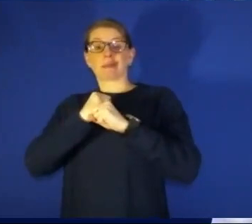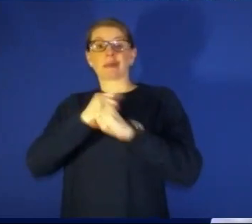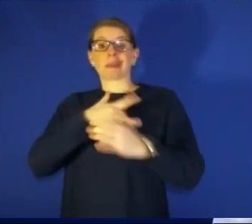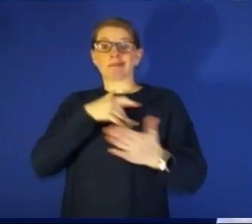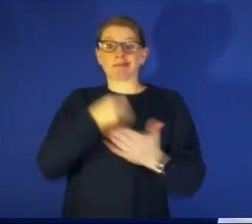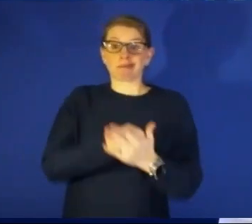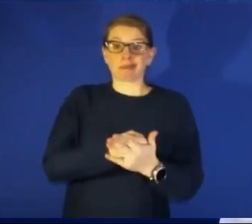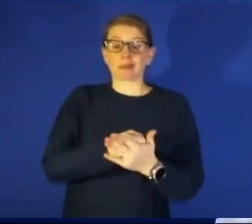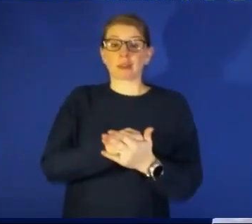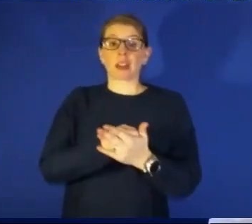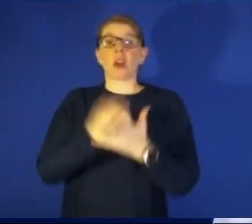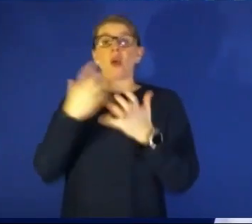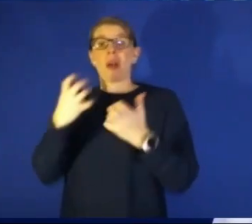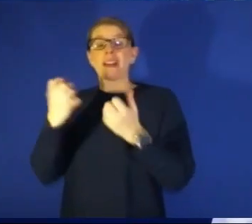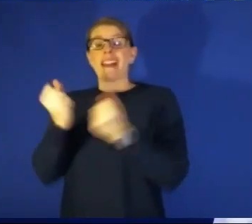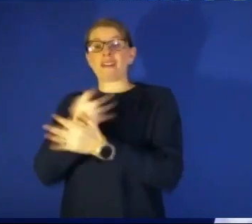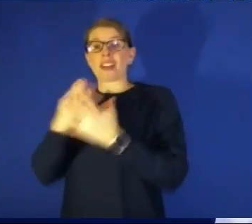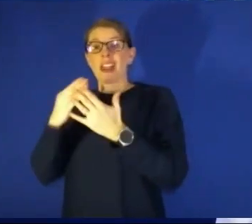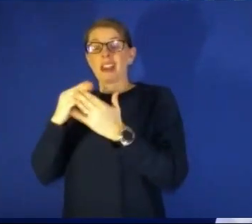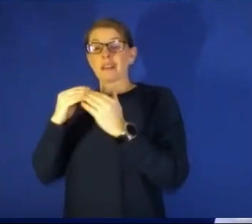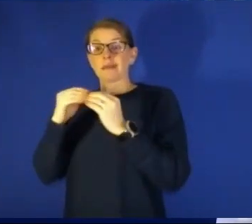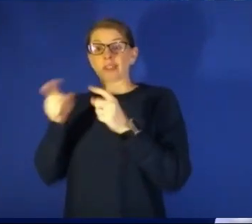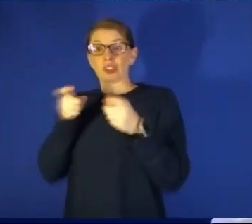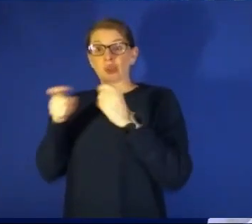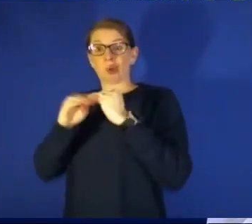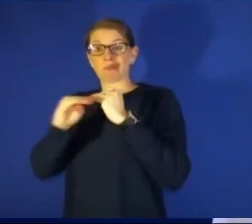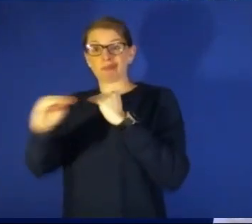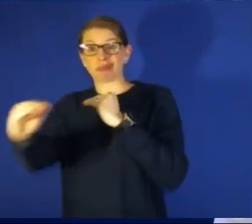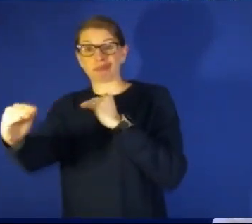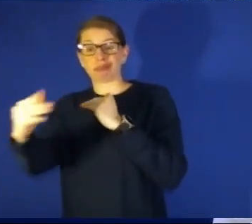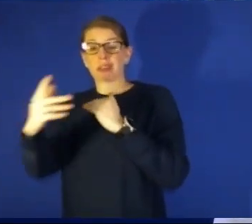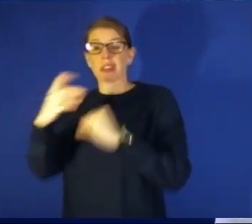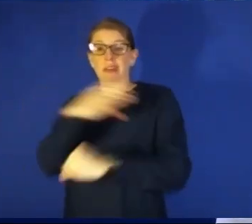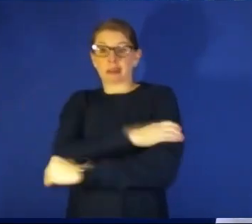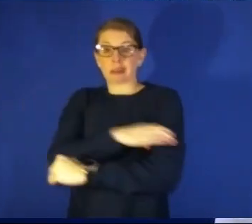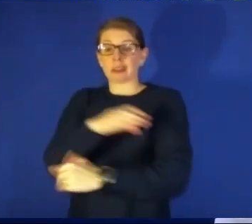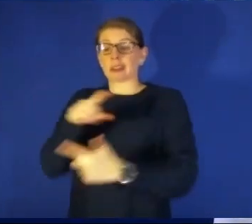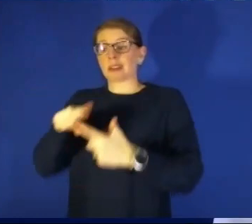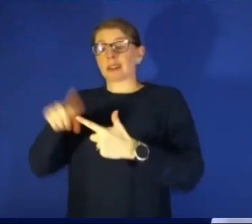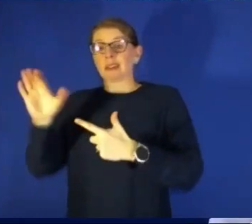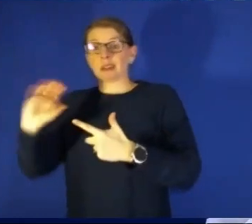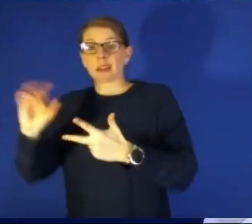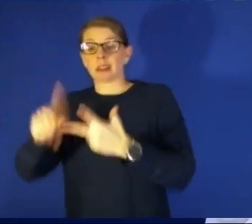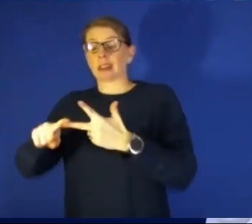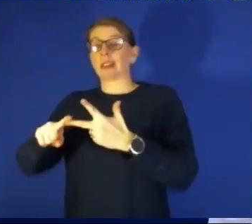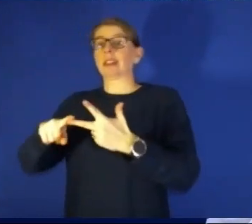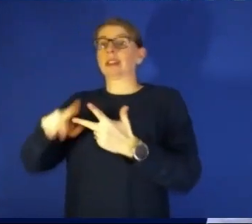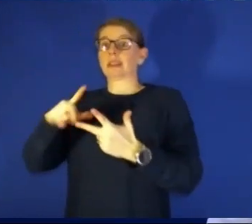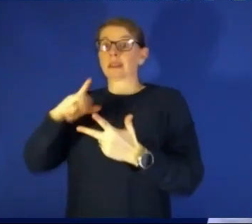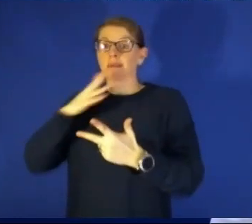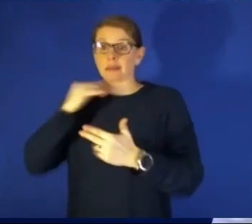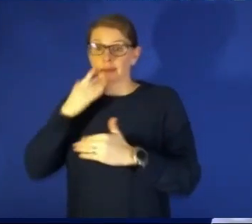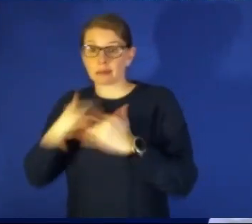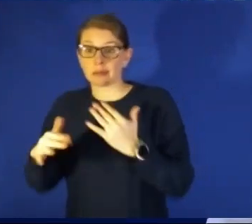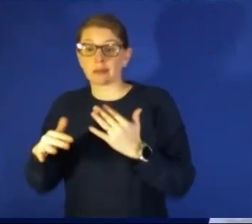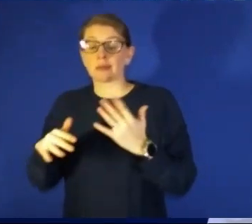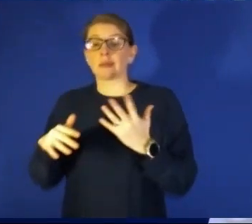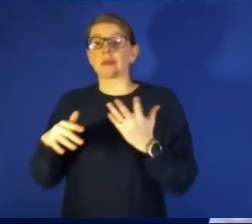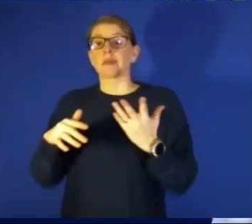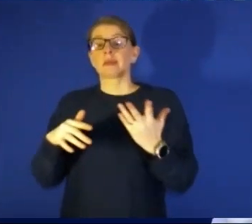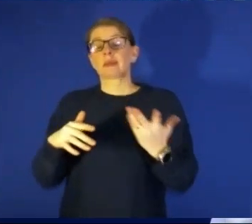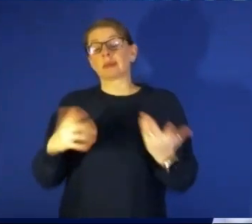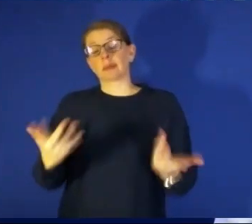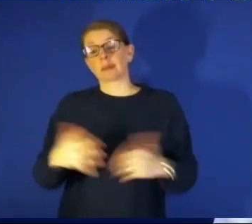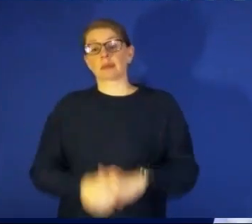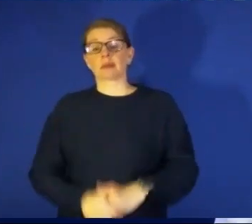and the glucose under control, and getting them to exercise. So the answer is there is a higher risk, but the good side is that